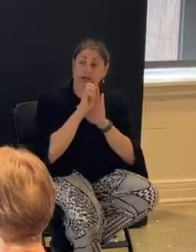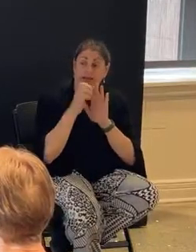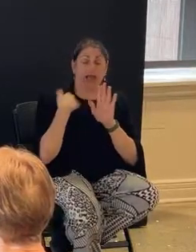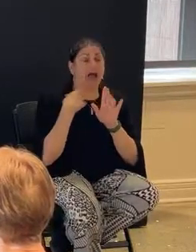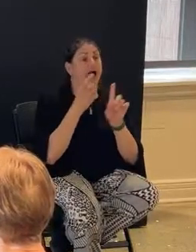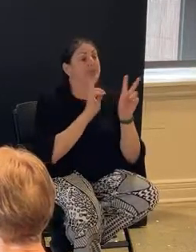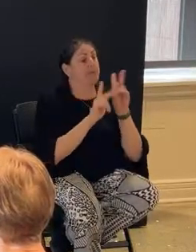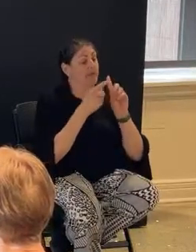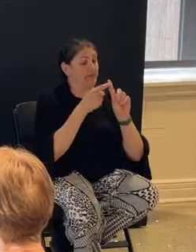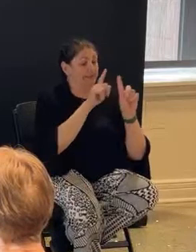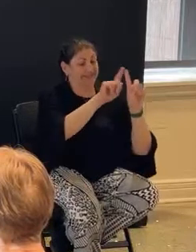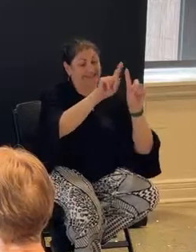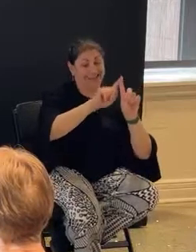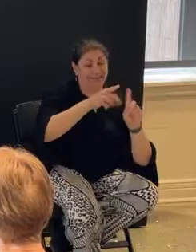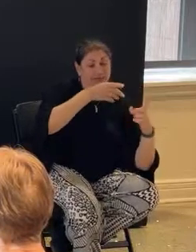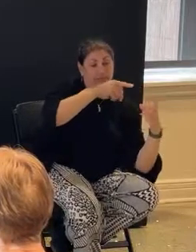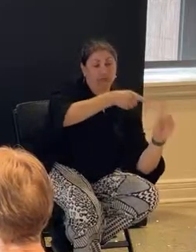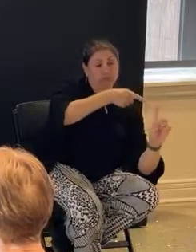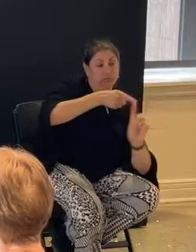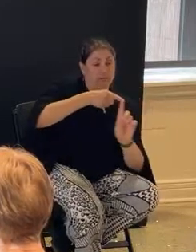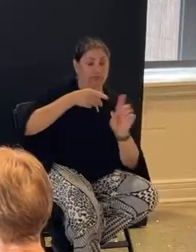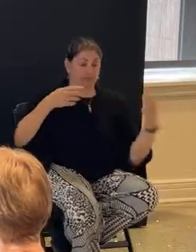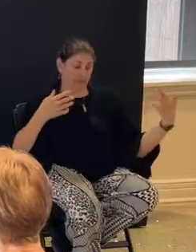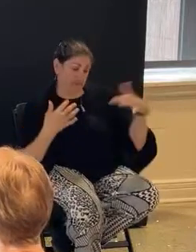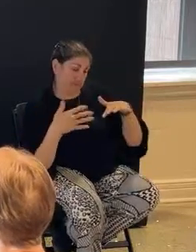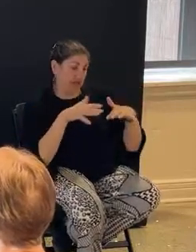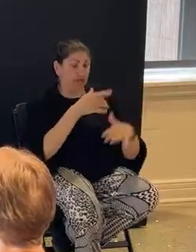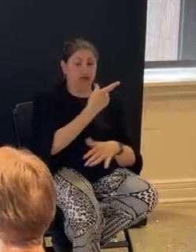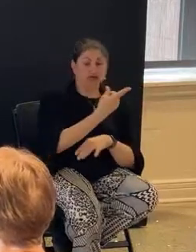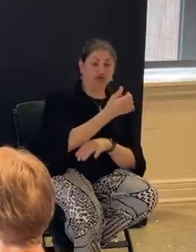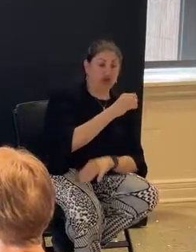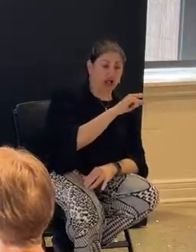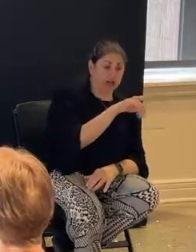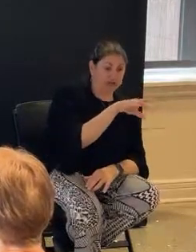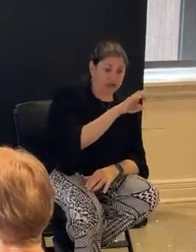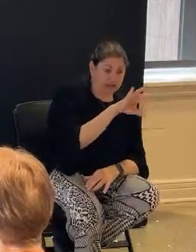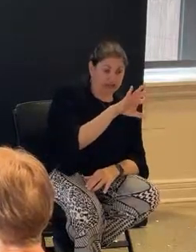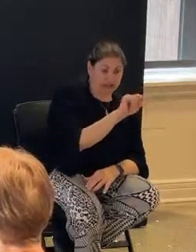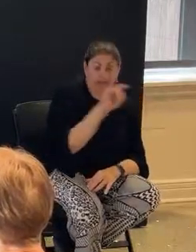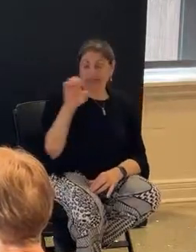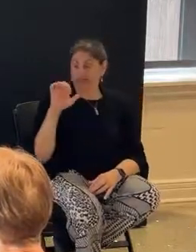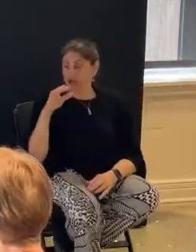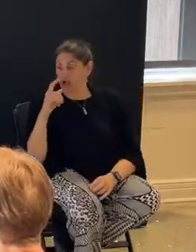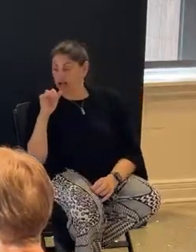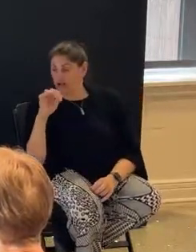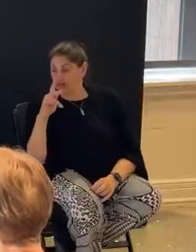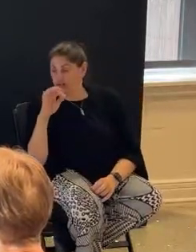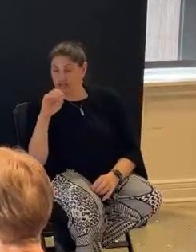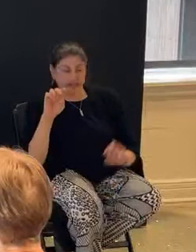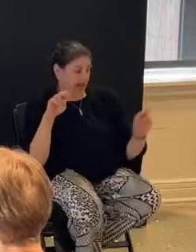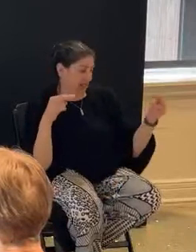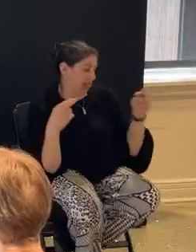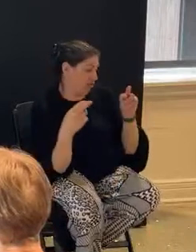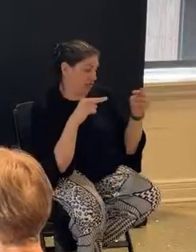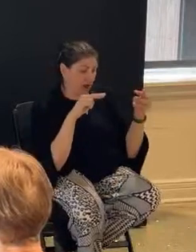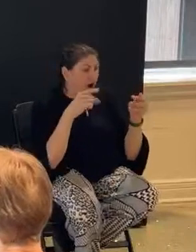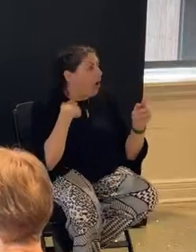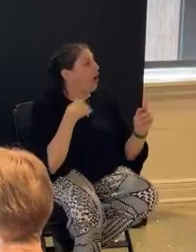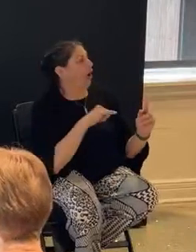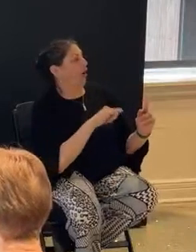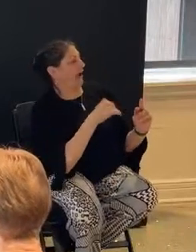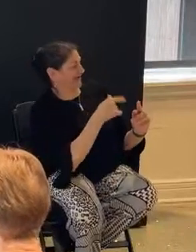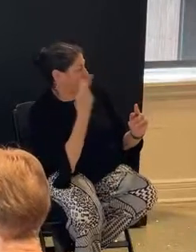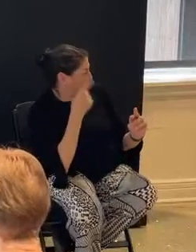this same place, and geologists seeing how ecologists work, ecologists understanding how geologists work, them kind of making fun of each other.